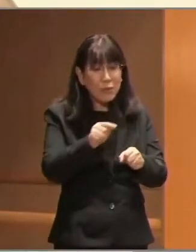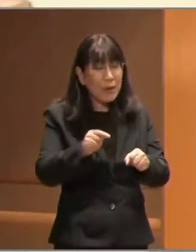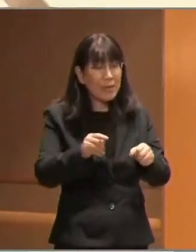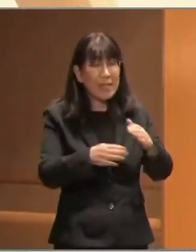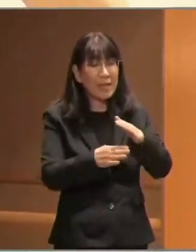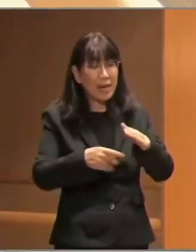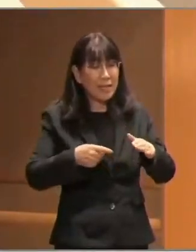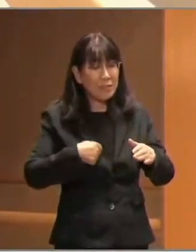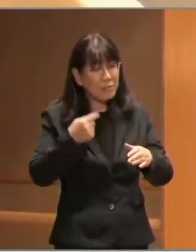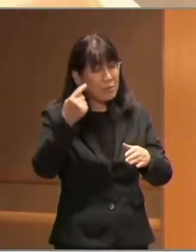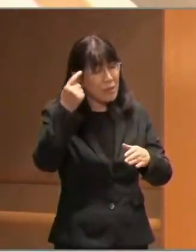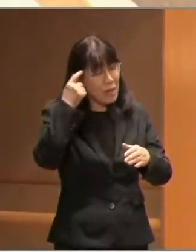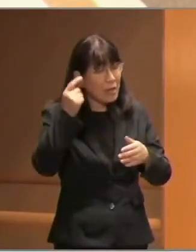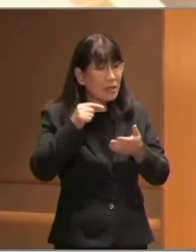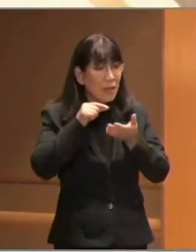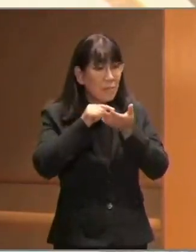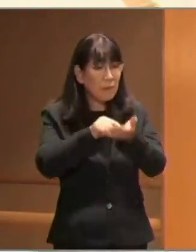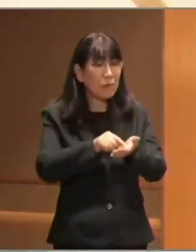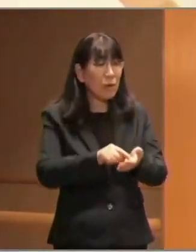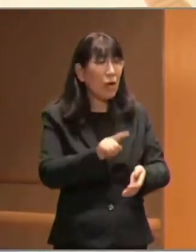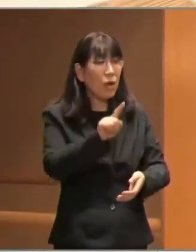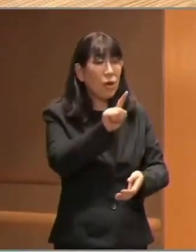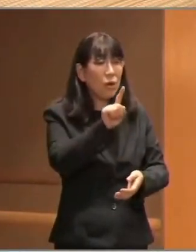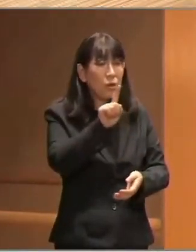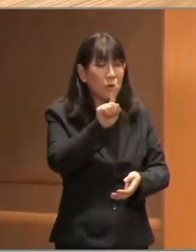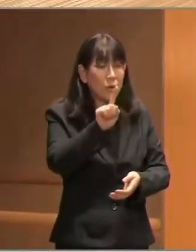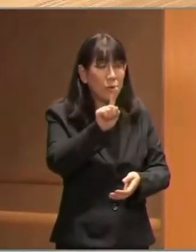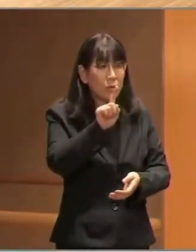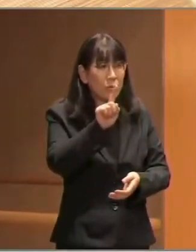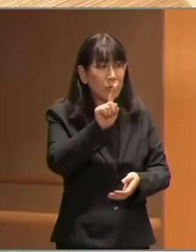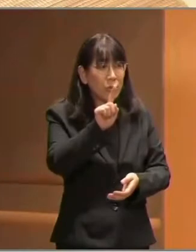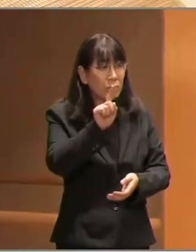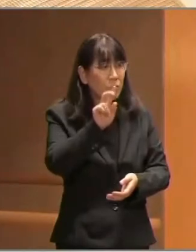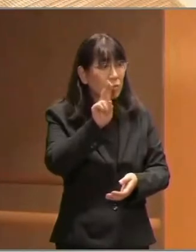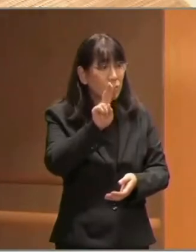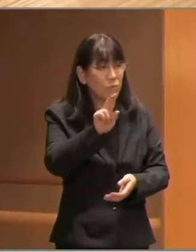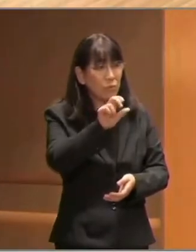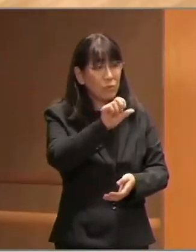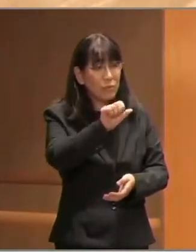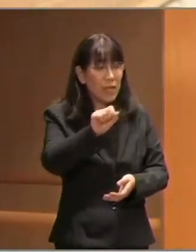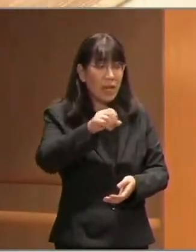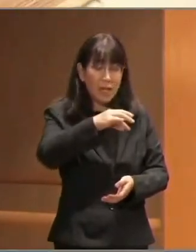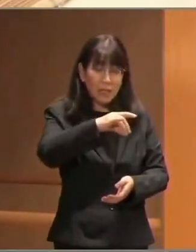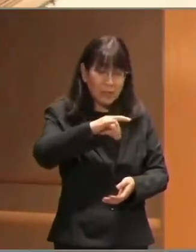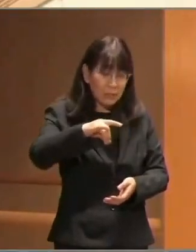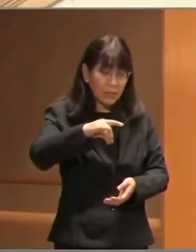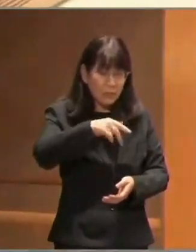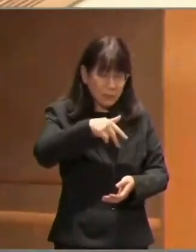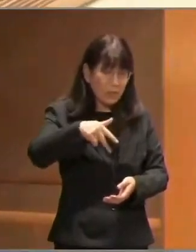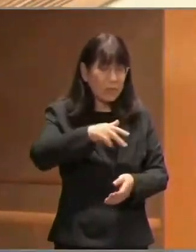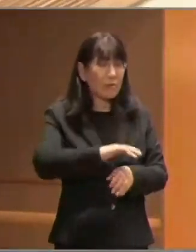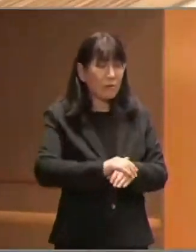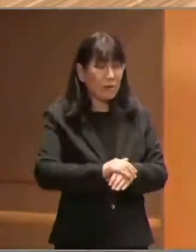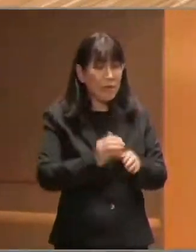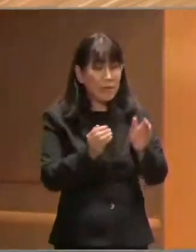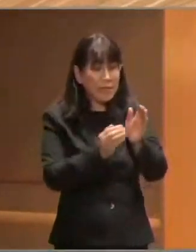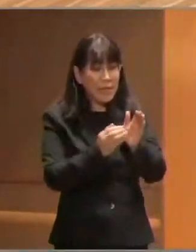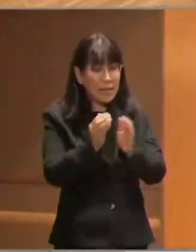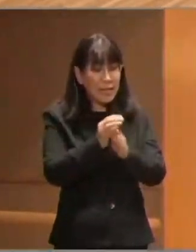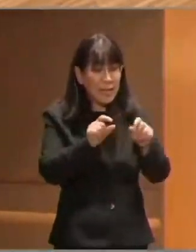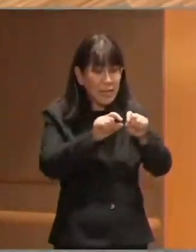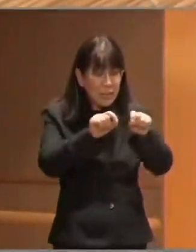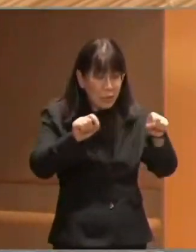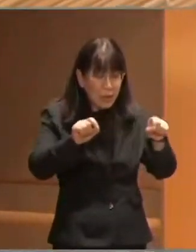are not so many people who can make these screen, I also came up with this Uda